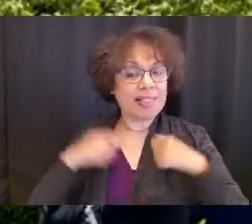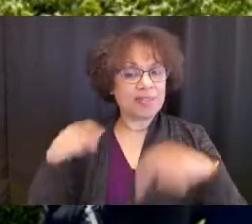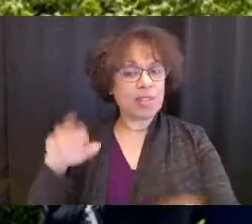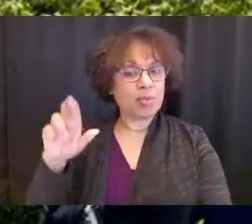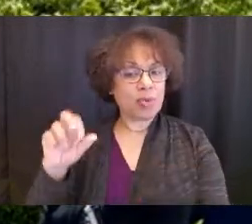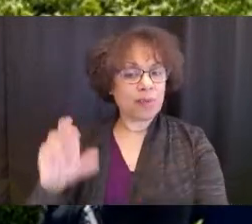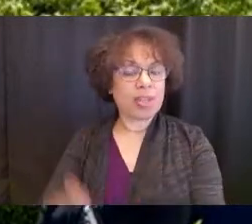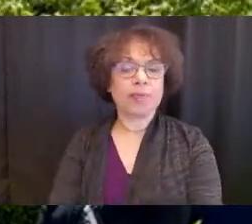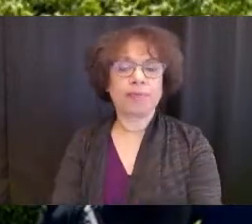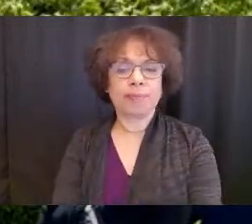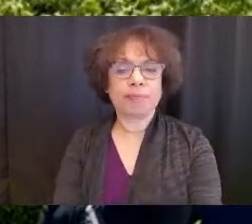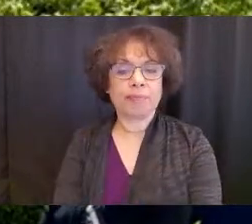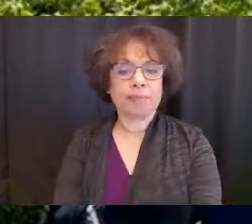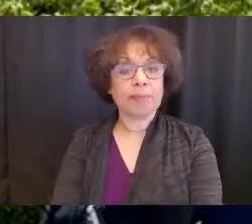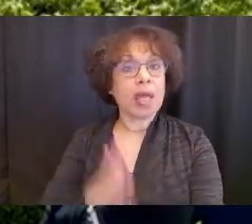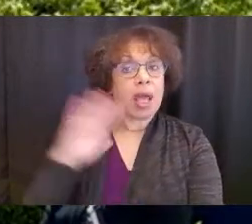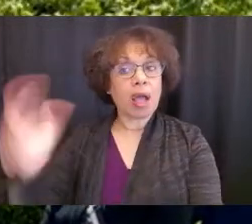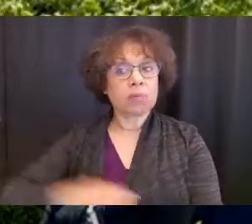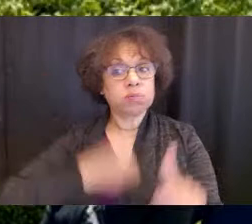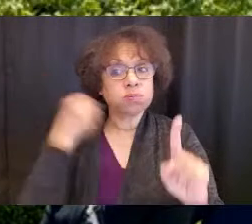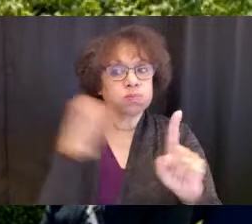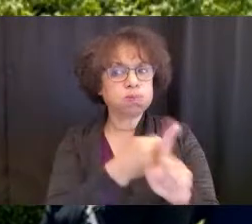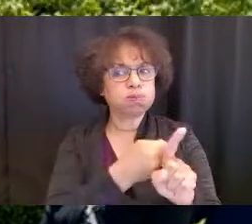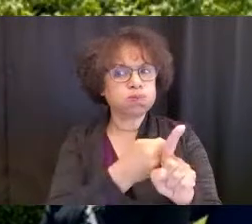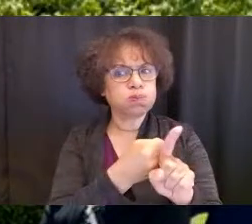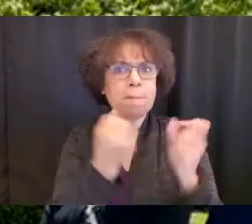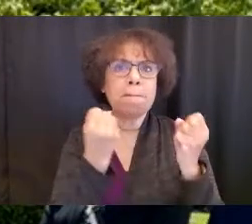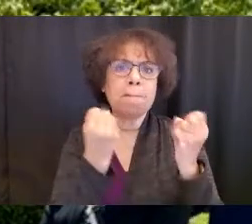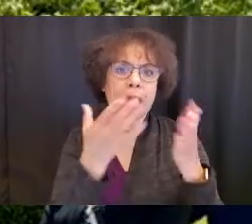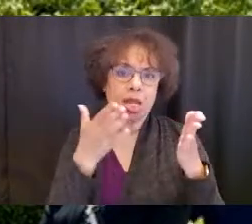I will be impacted on many levels.